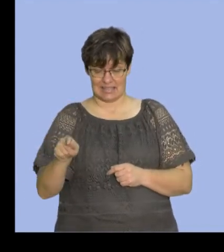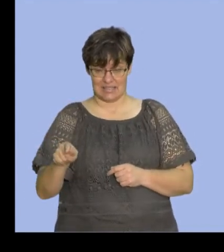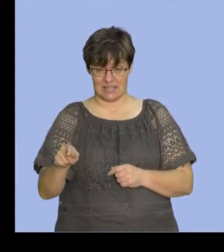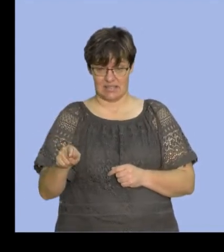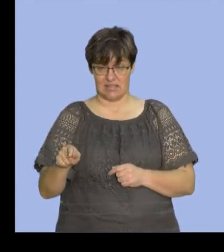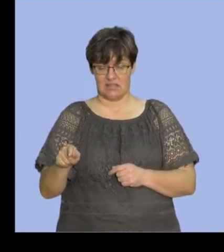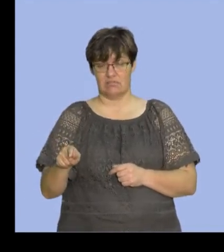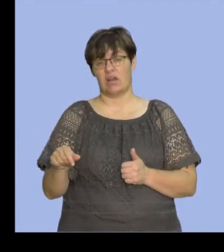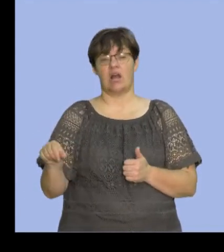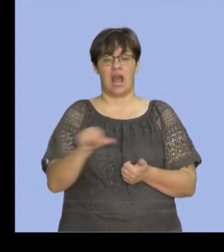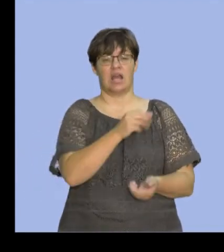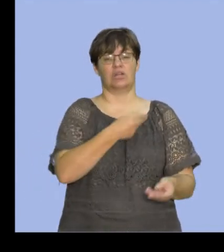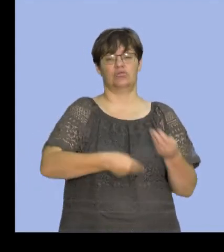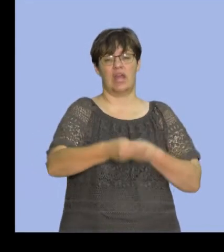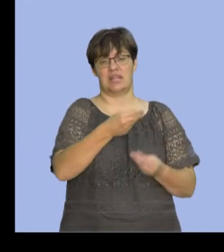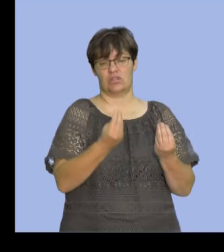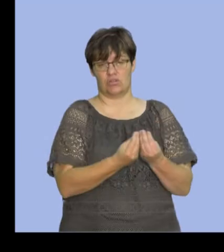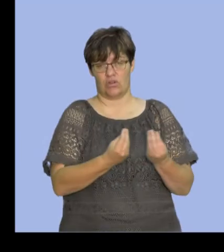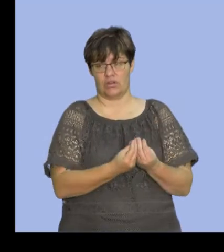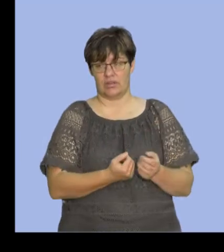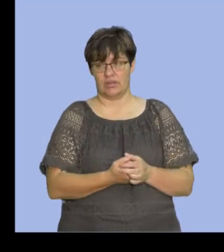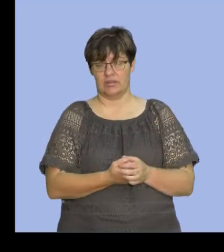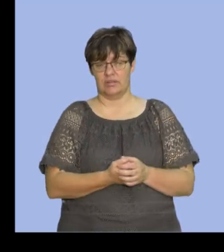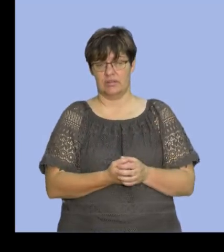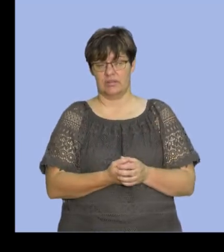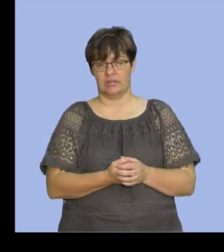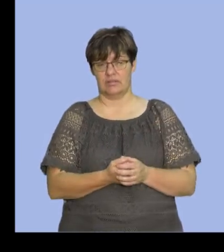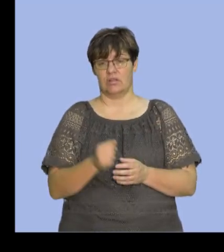we return trading stock, so there's my trading stock account,